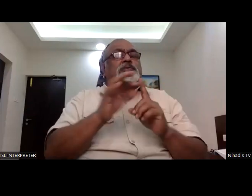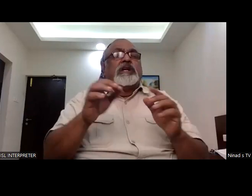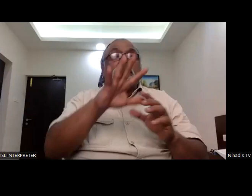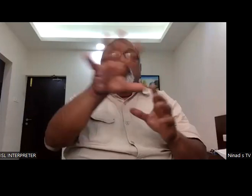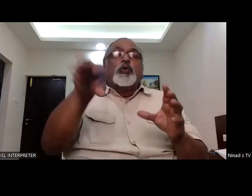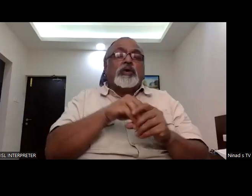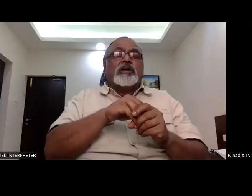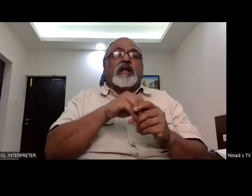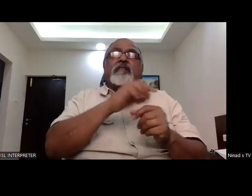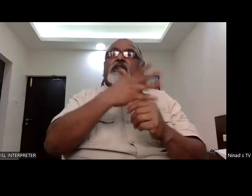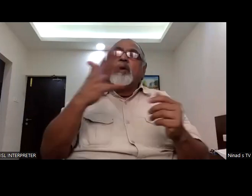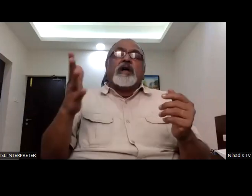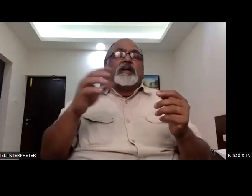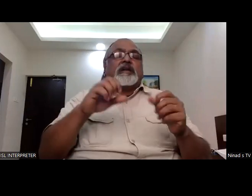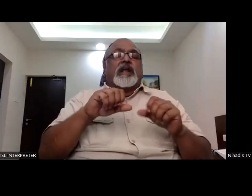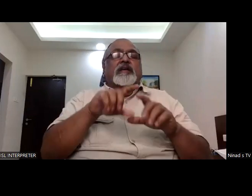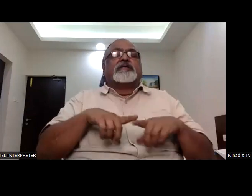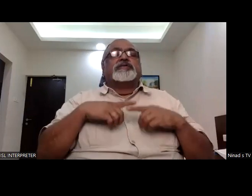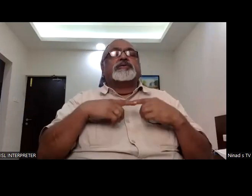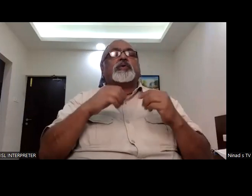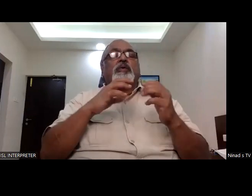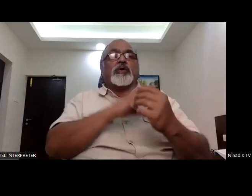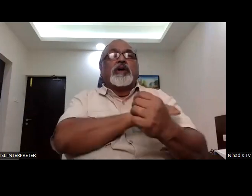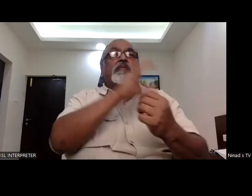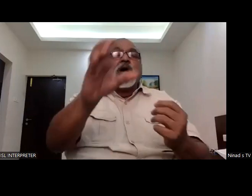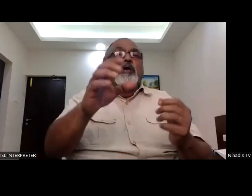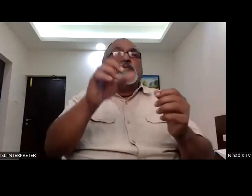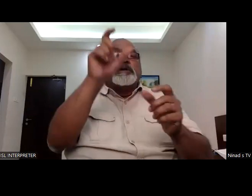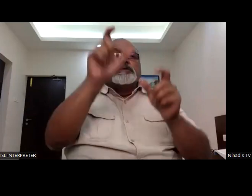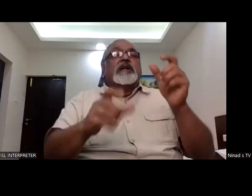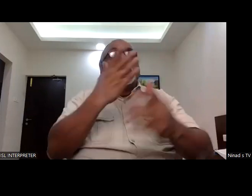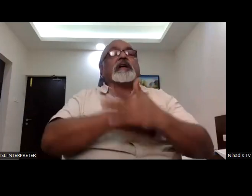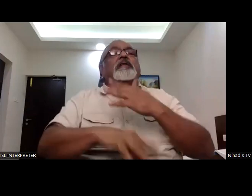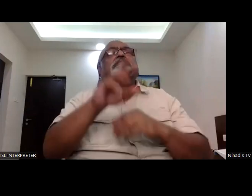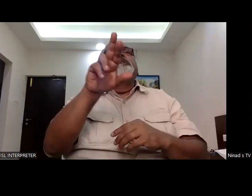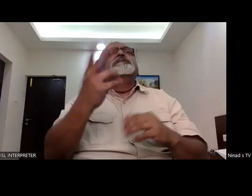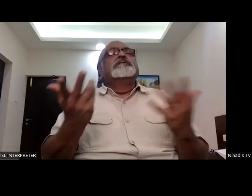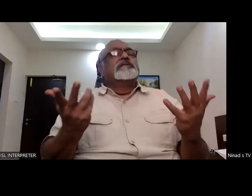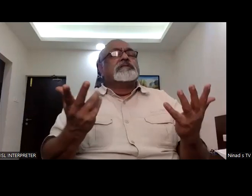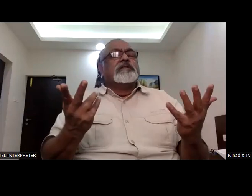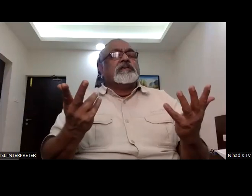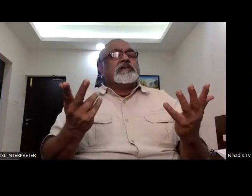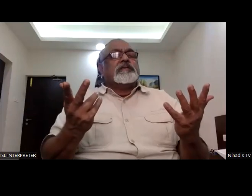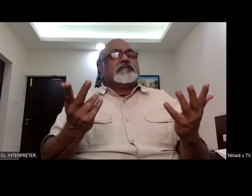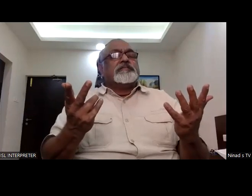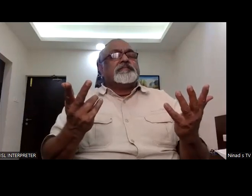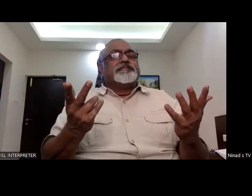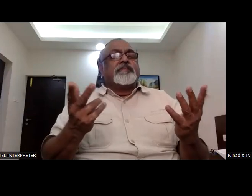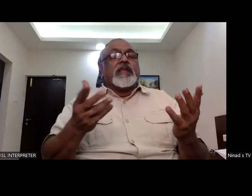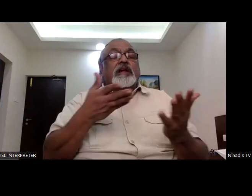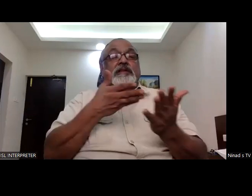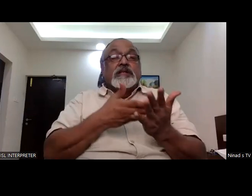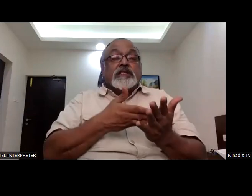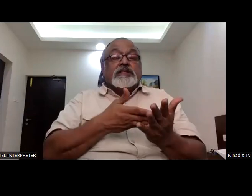disabilities in every sphere of life. So when I say empowering people with disability, what do I mean? I mean that it means the